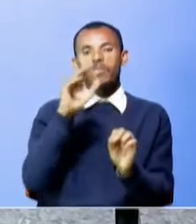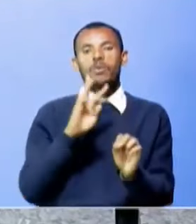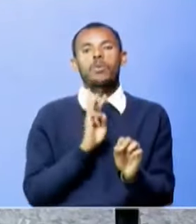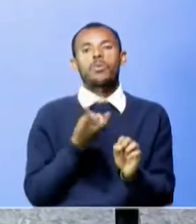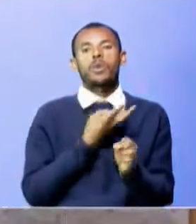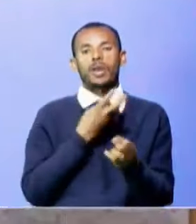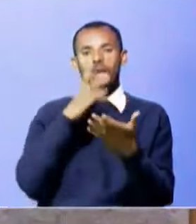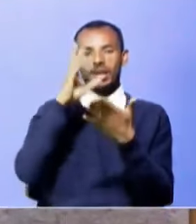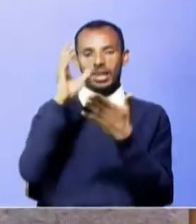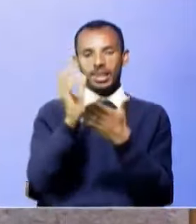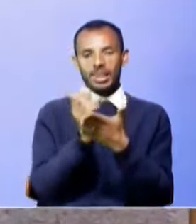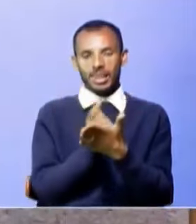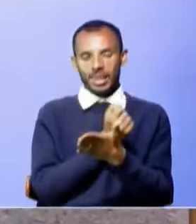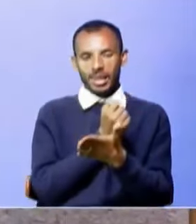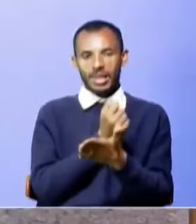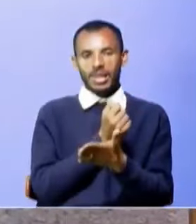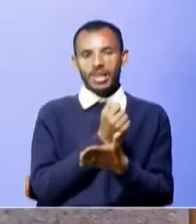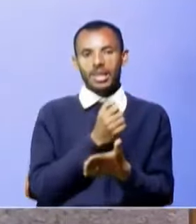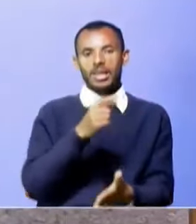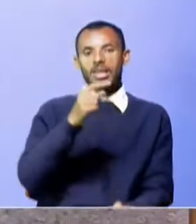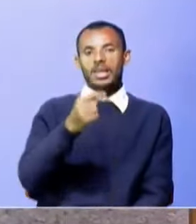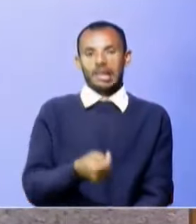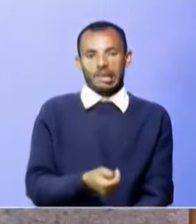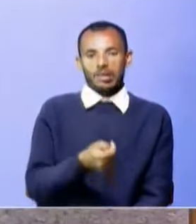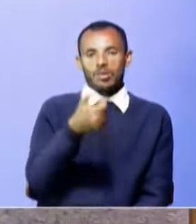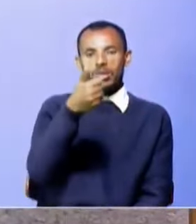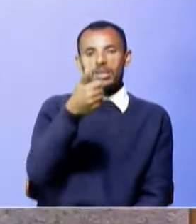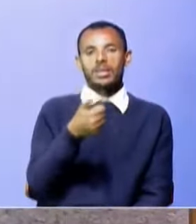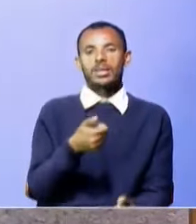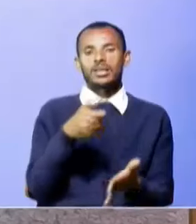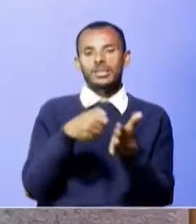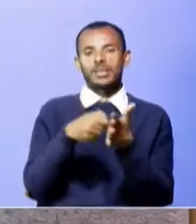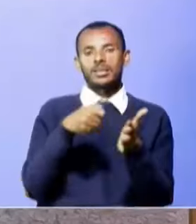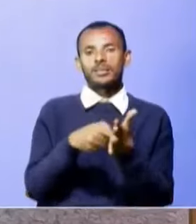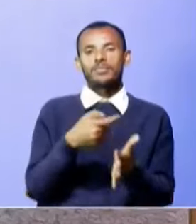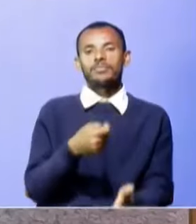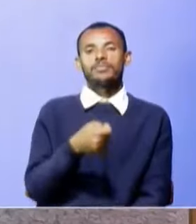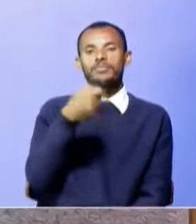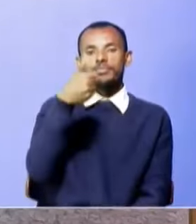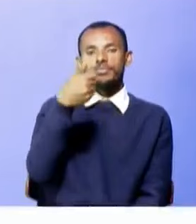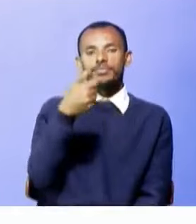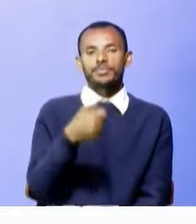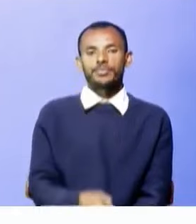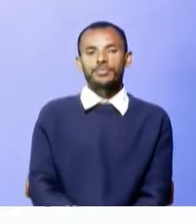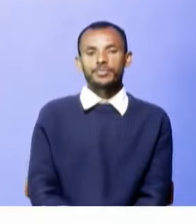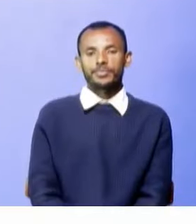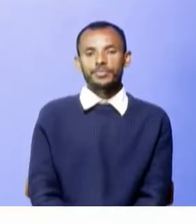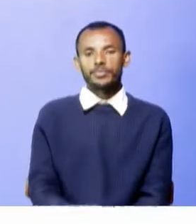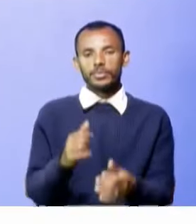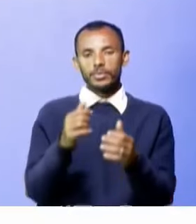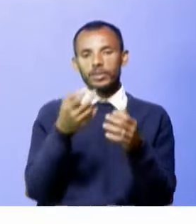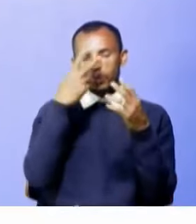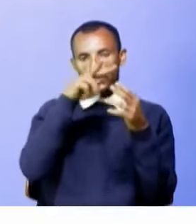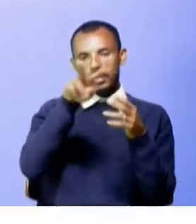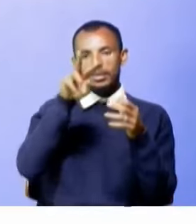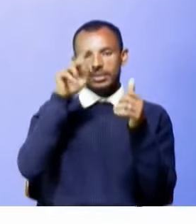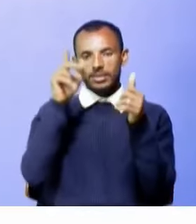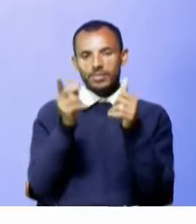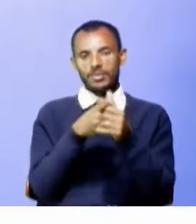take tossing a coin once, okay, look at the first example.